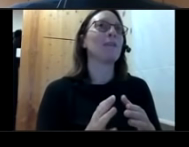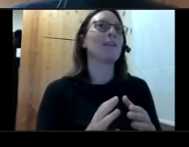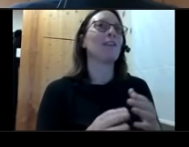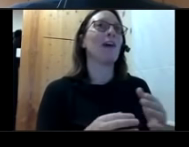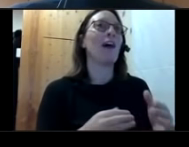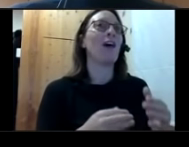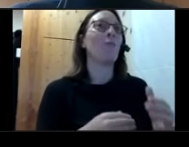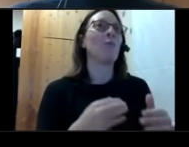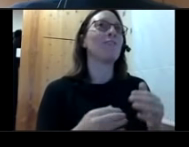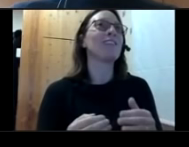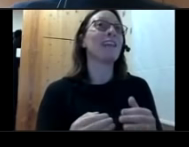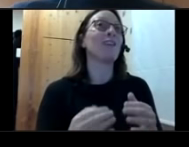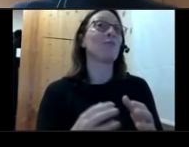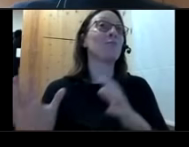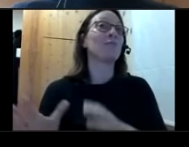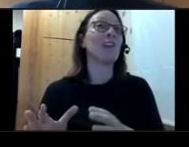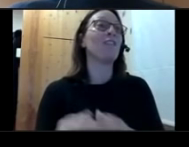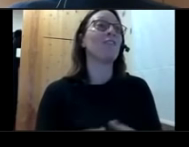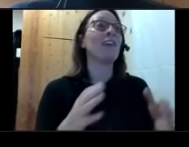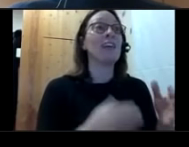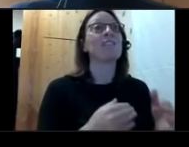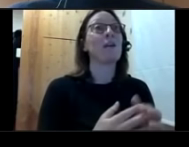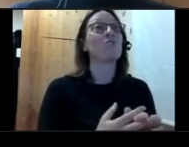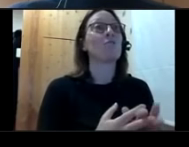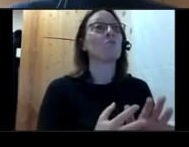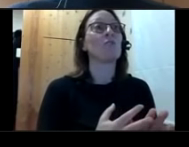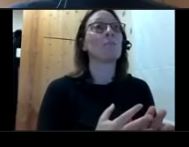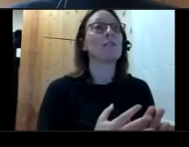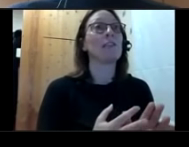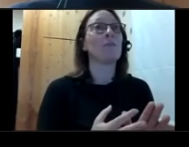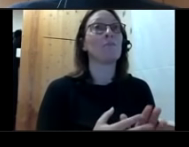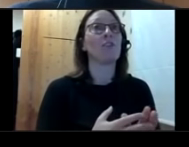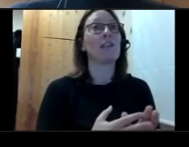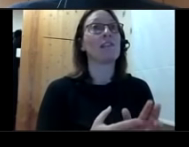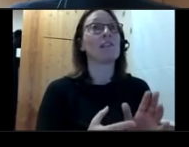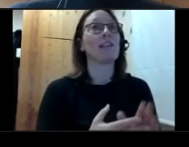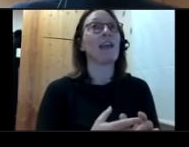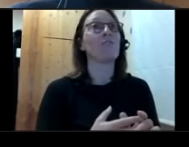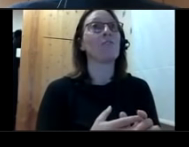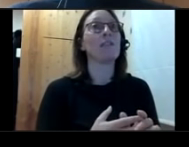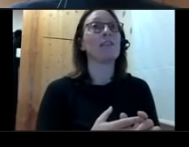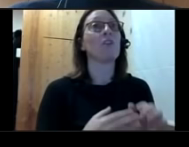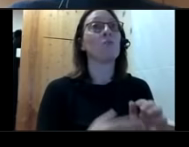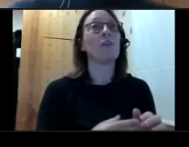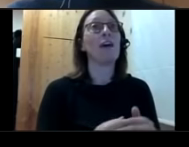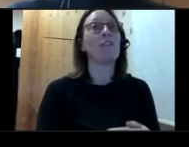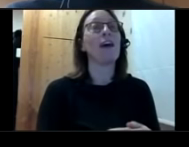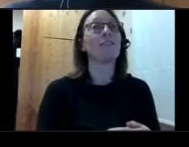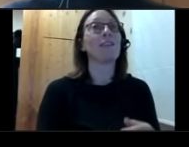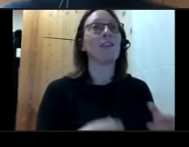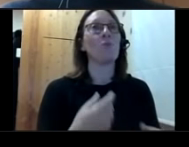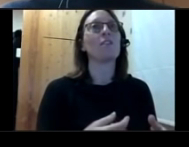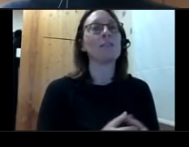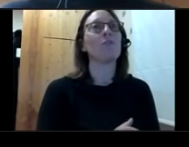can be done without the technical staff, is establishing responsibility processes and accountability, because without